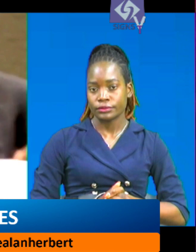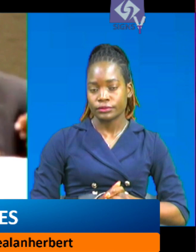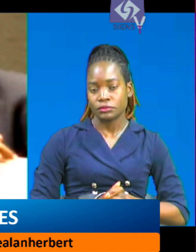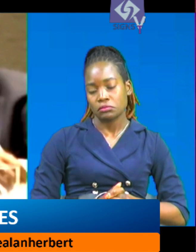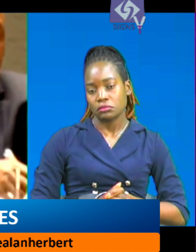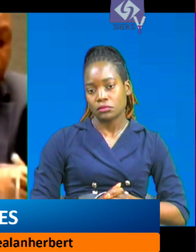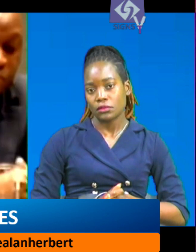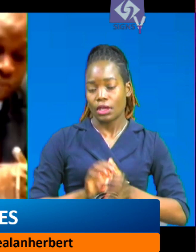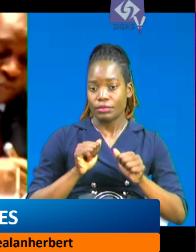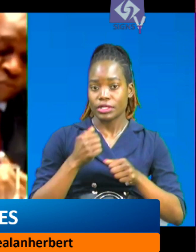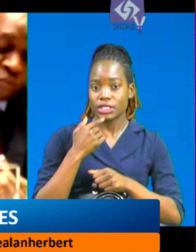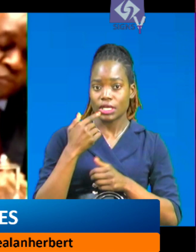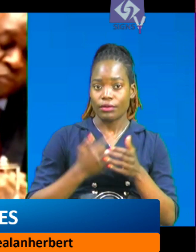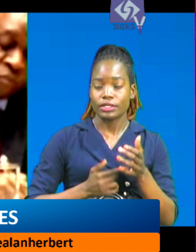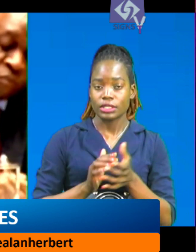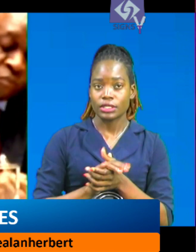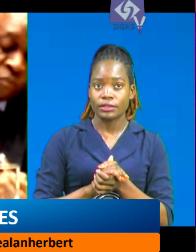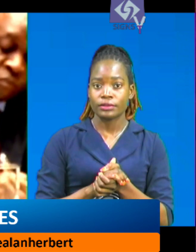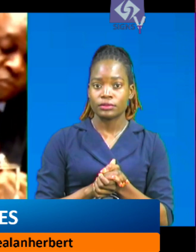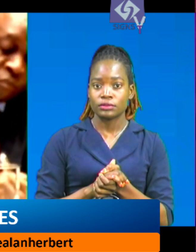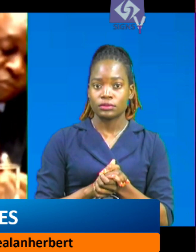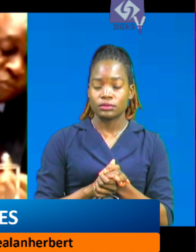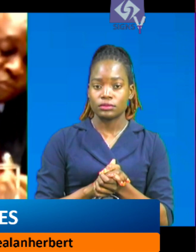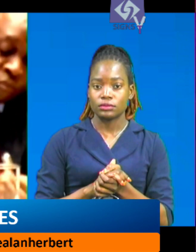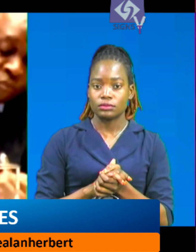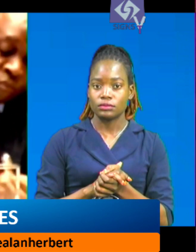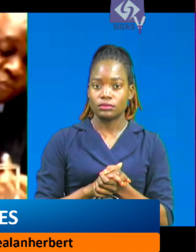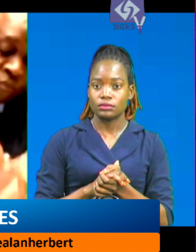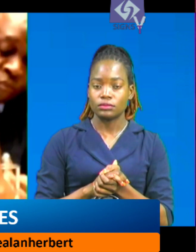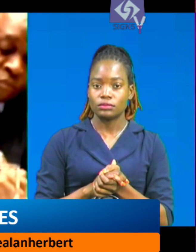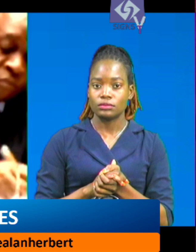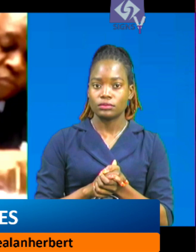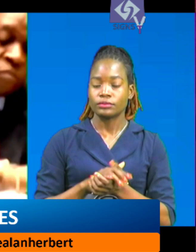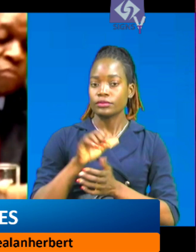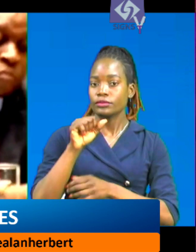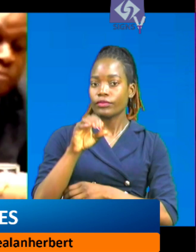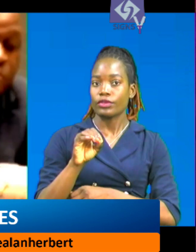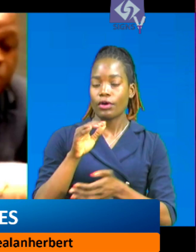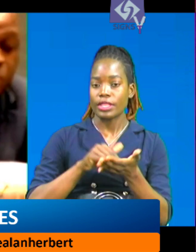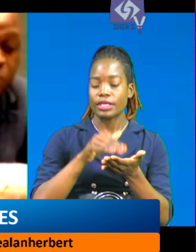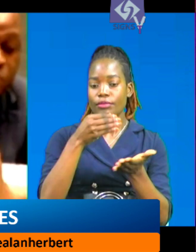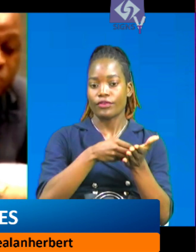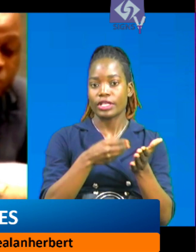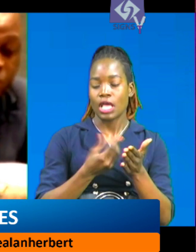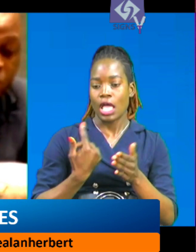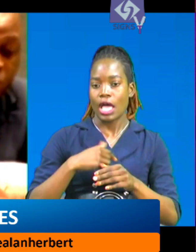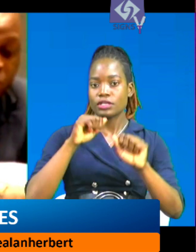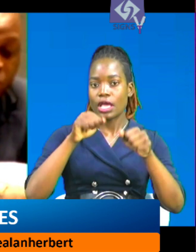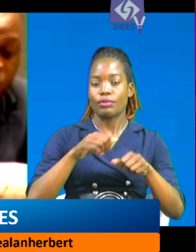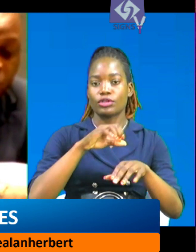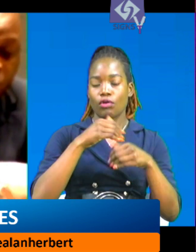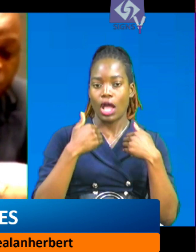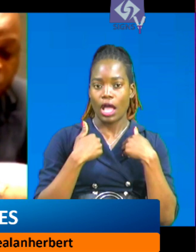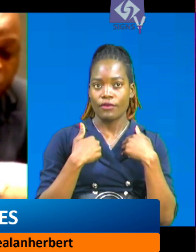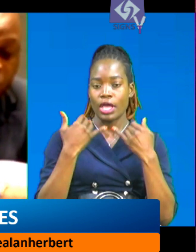one might say a goose that lays, maybe not a golden egg, but that tries. So the more funds we are able to have,